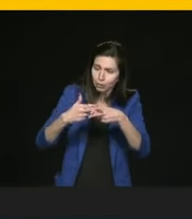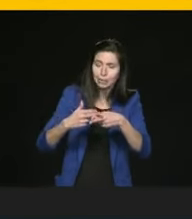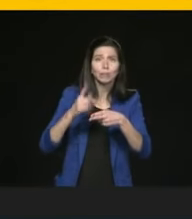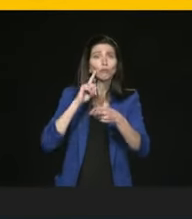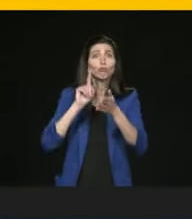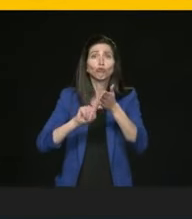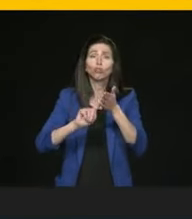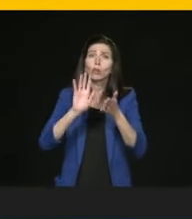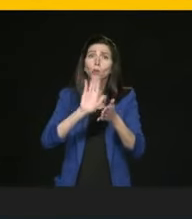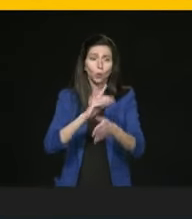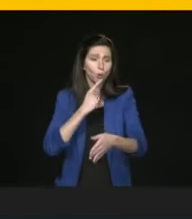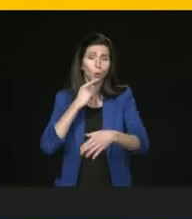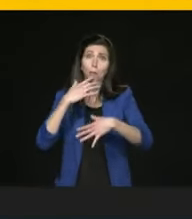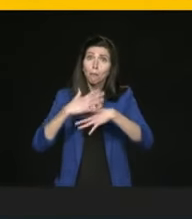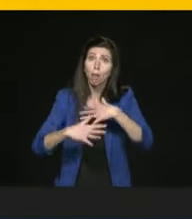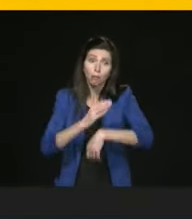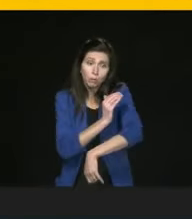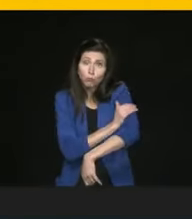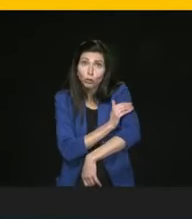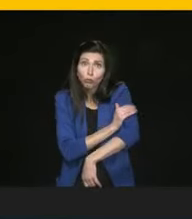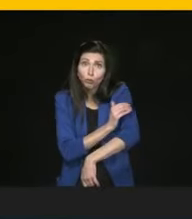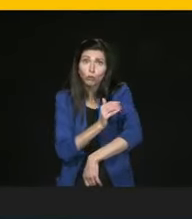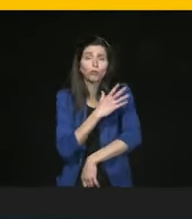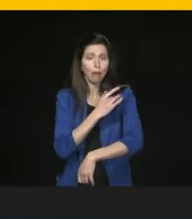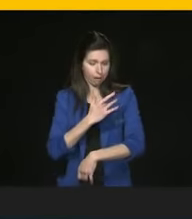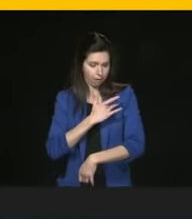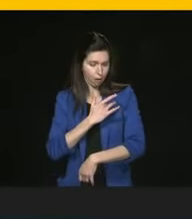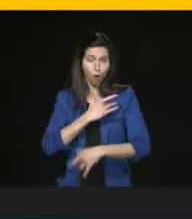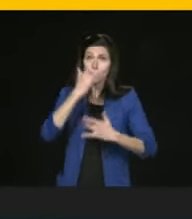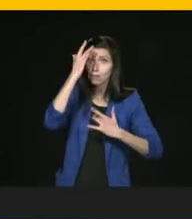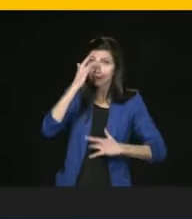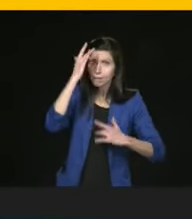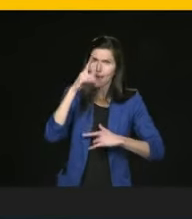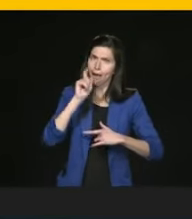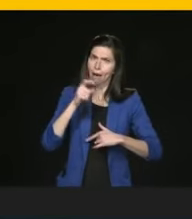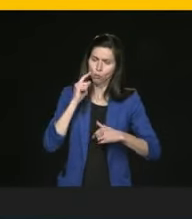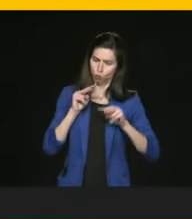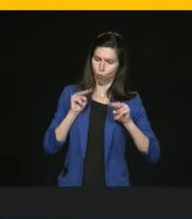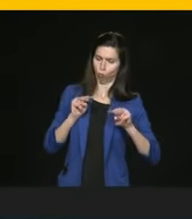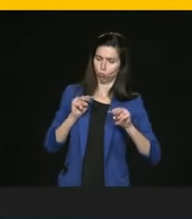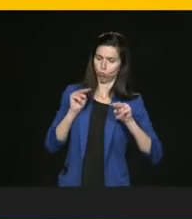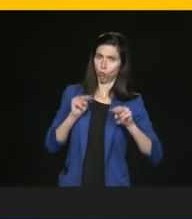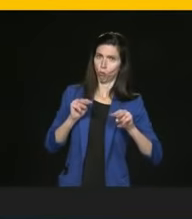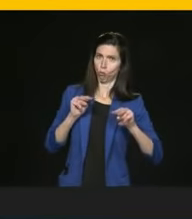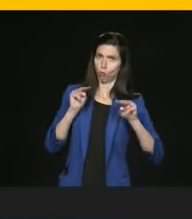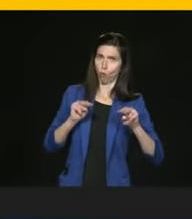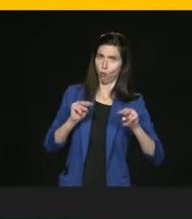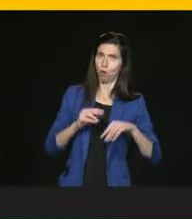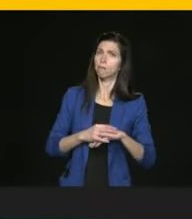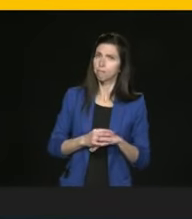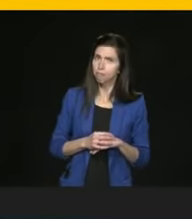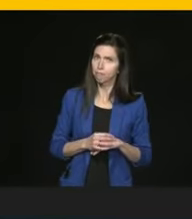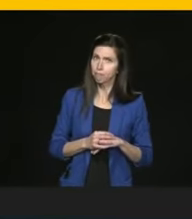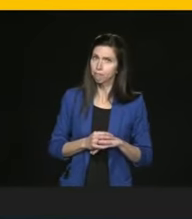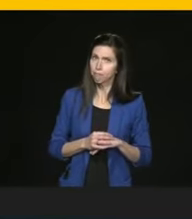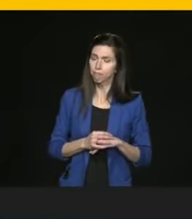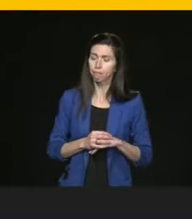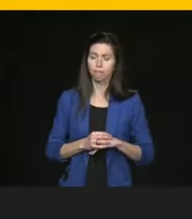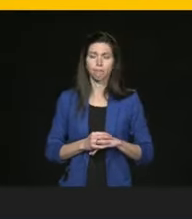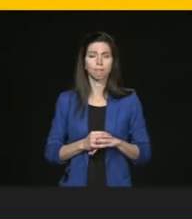diseases as well. So with that, I'm going to say Nakumik, Miigwech, merci et thank you.